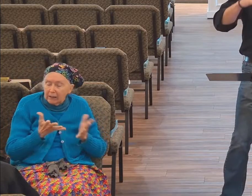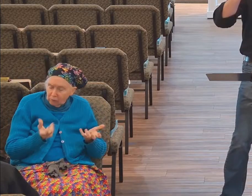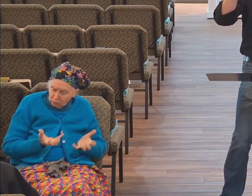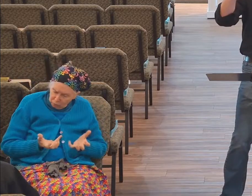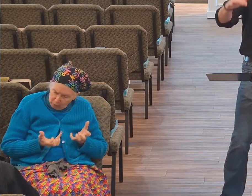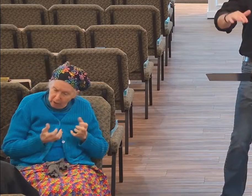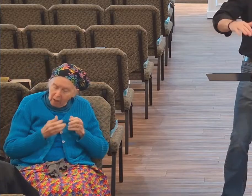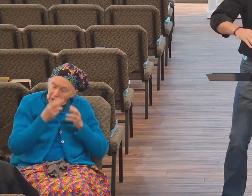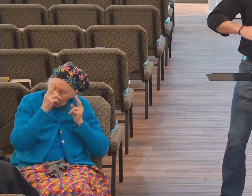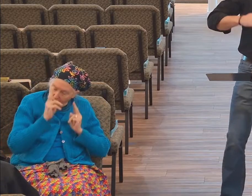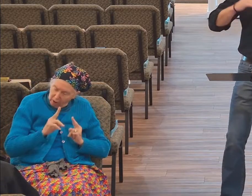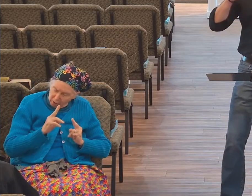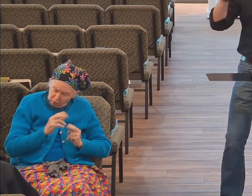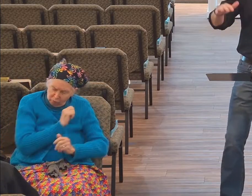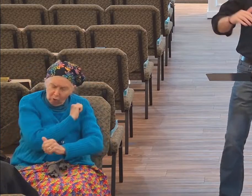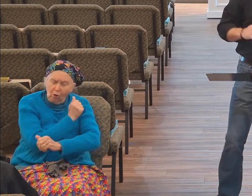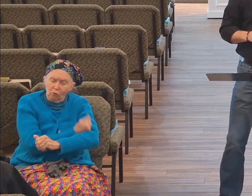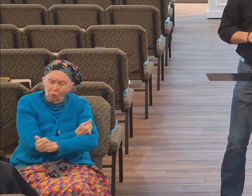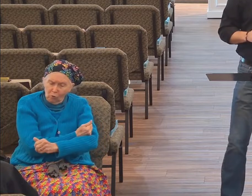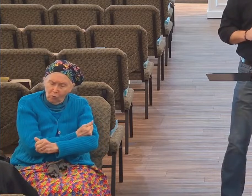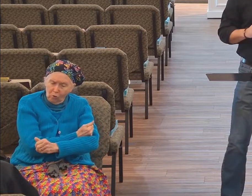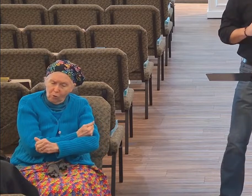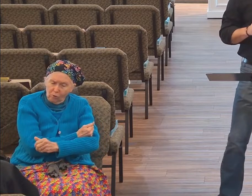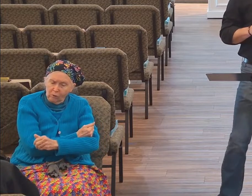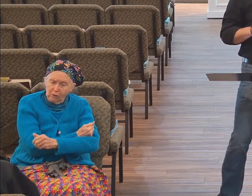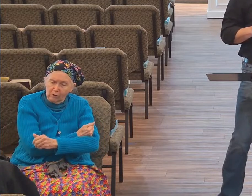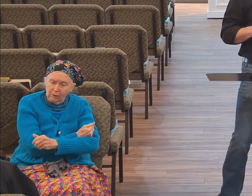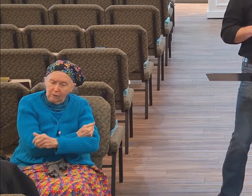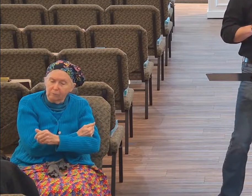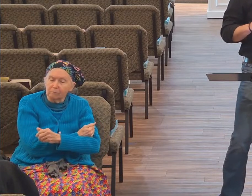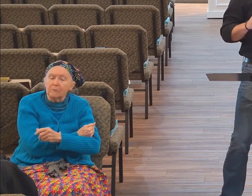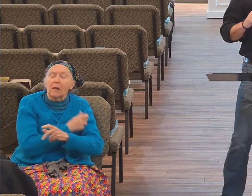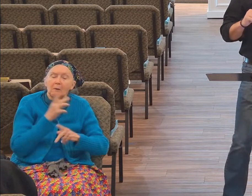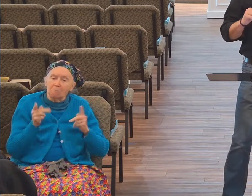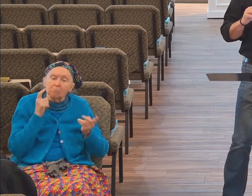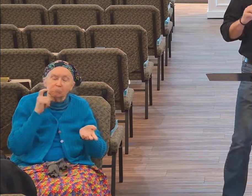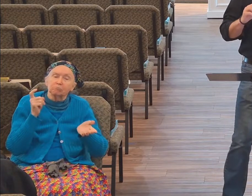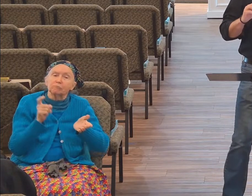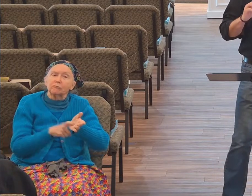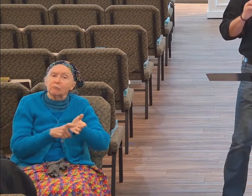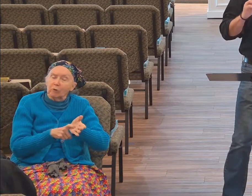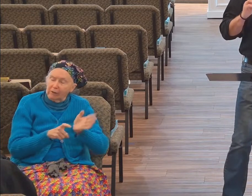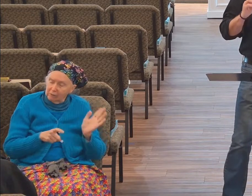honor and authority and public recognition, okay?